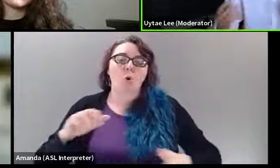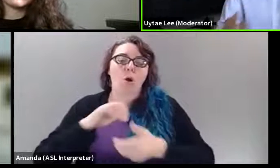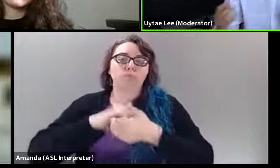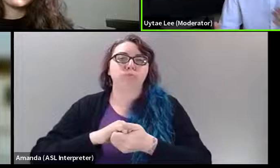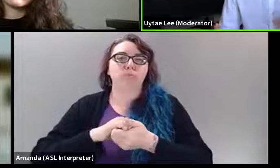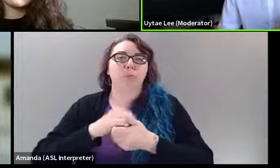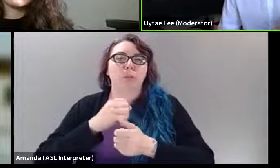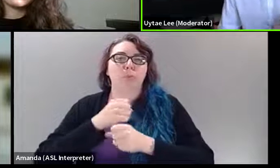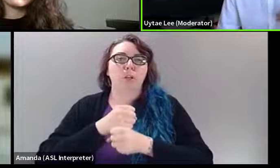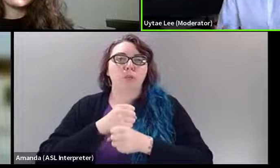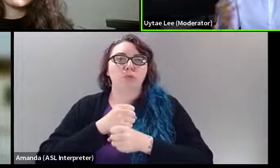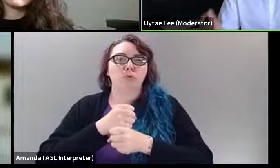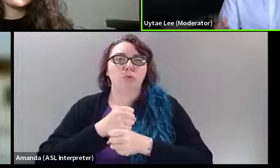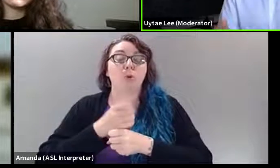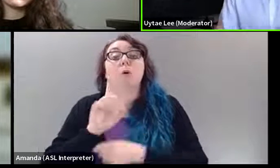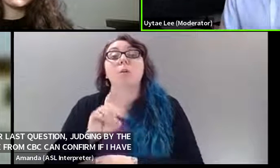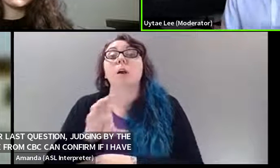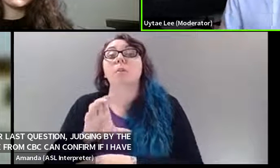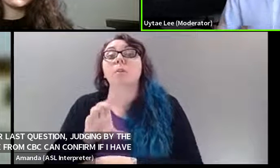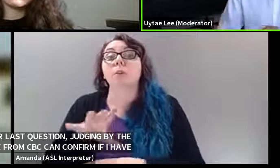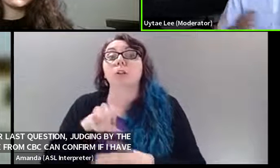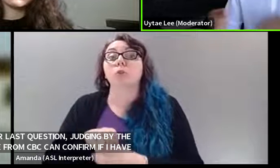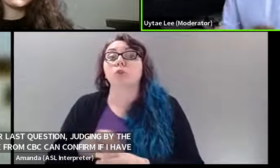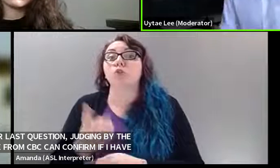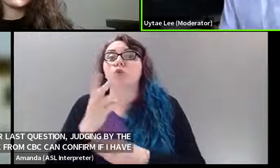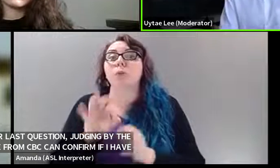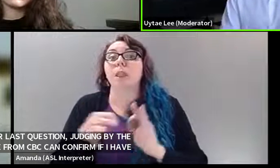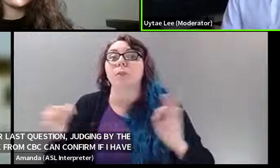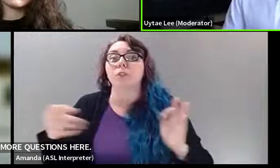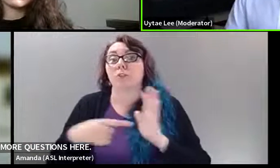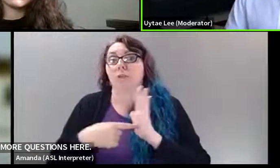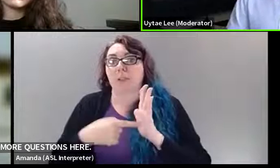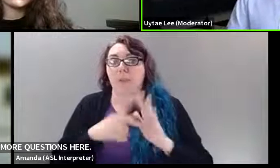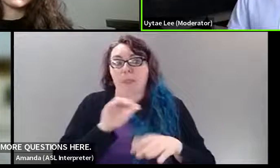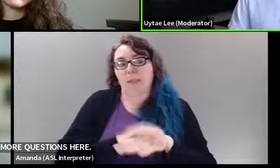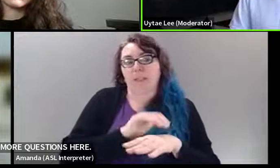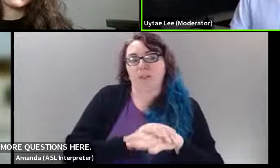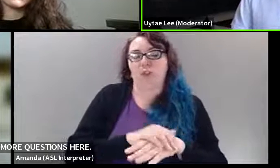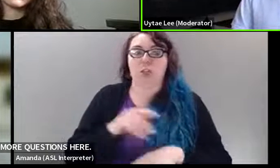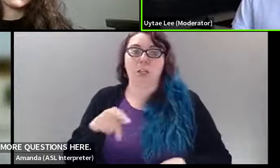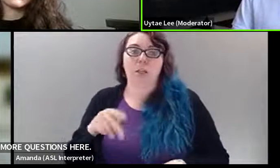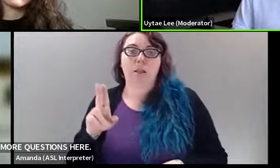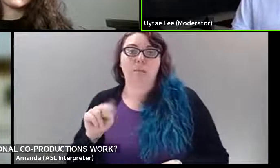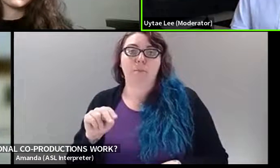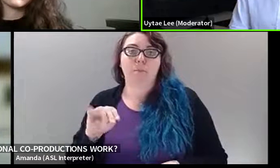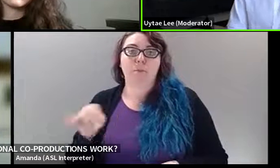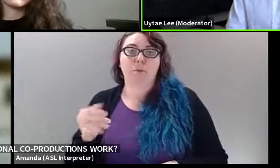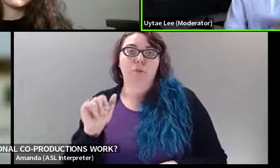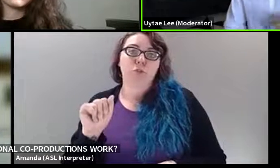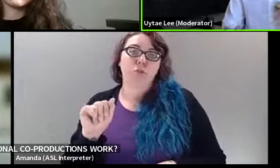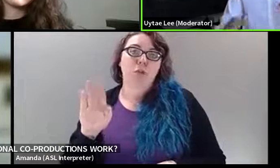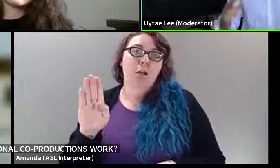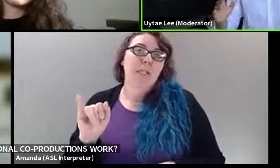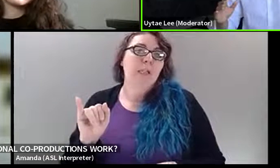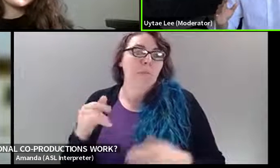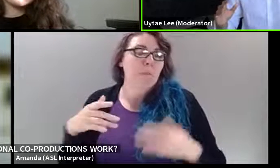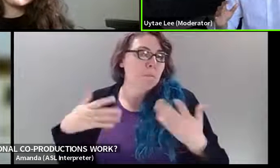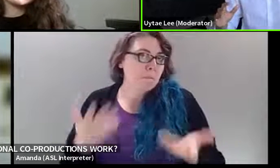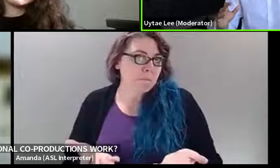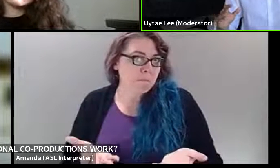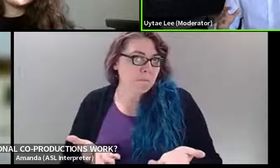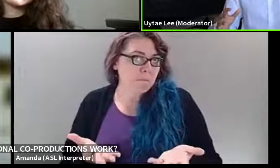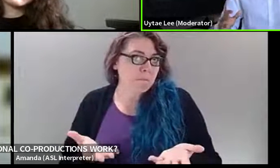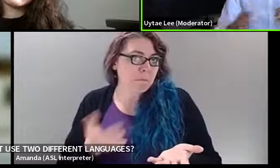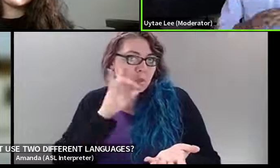2 different languages? And in this example, English and Punjabi. Do you guys come across like sort of productions that